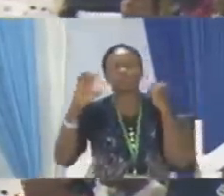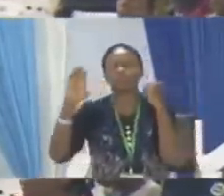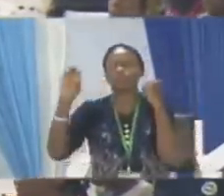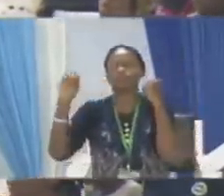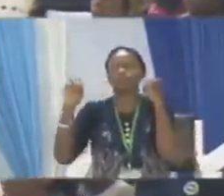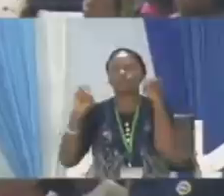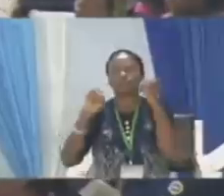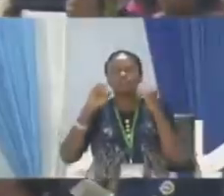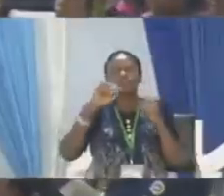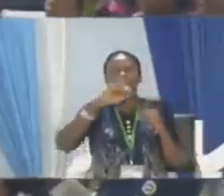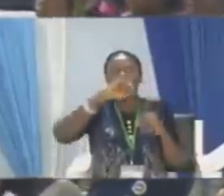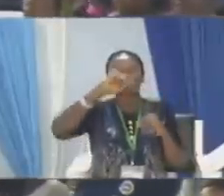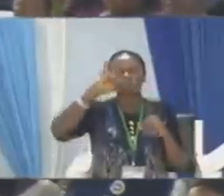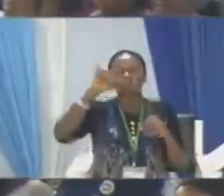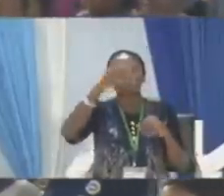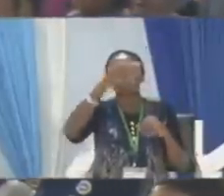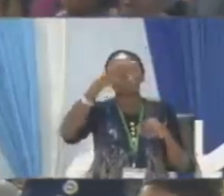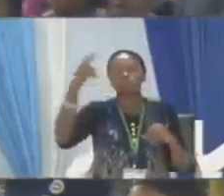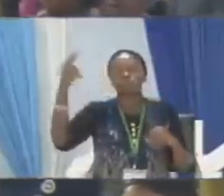Jacob,